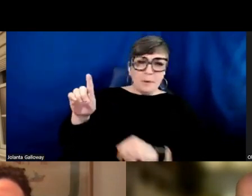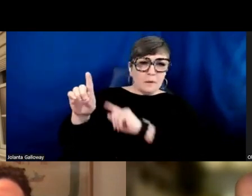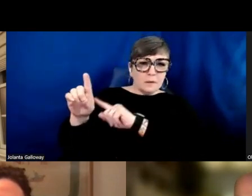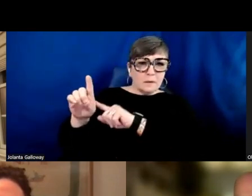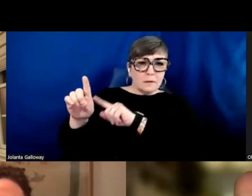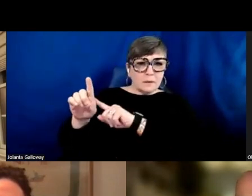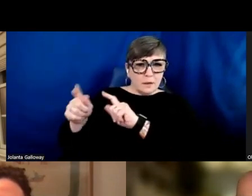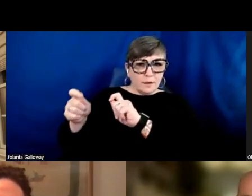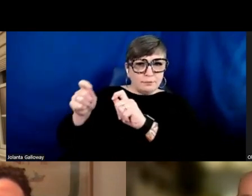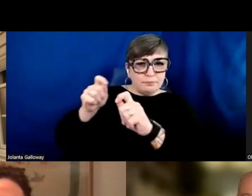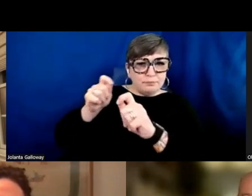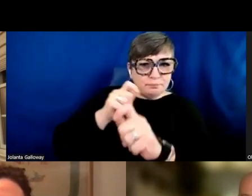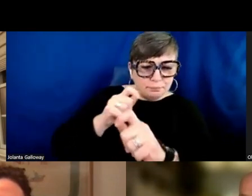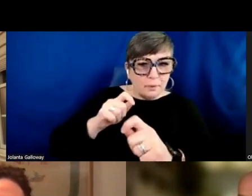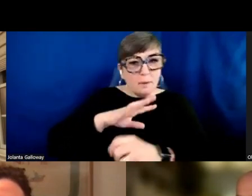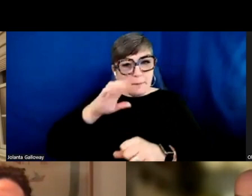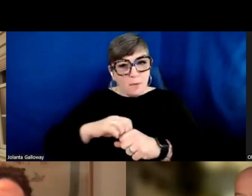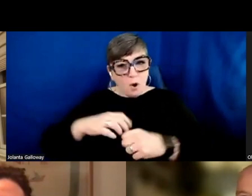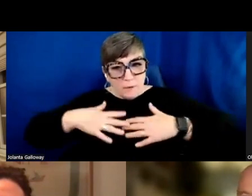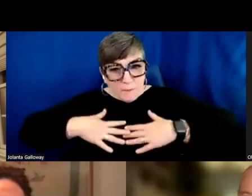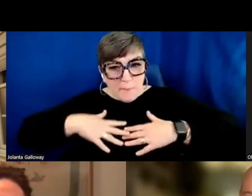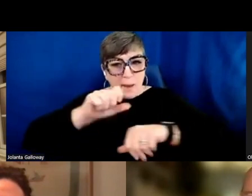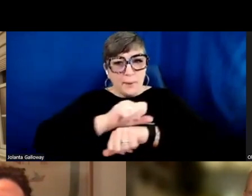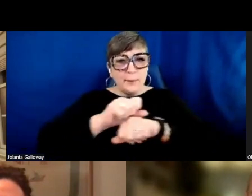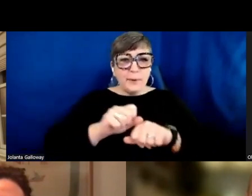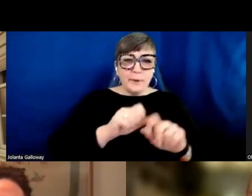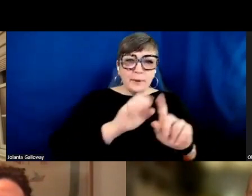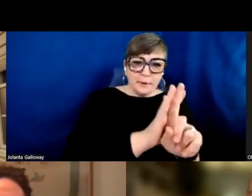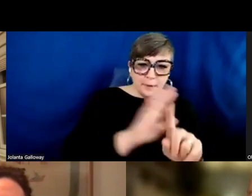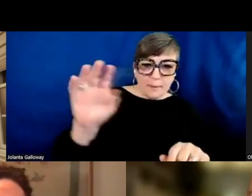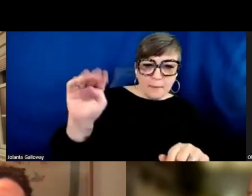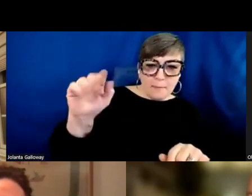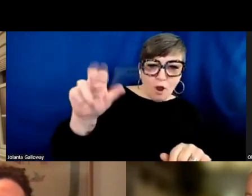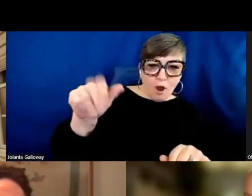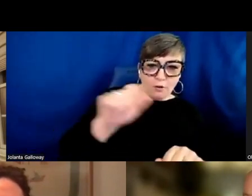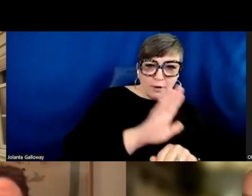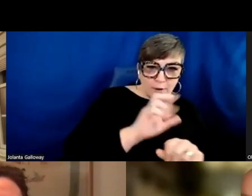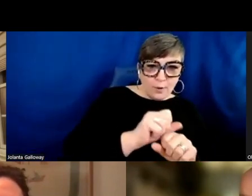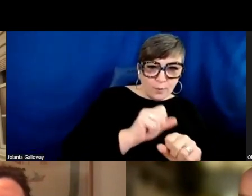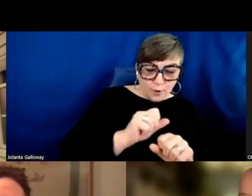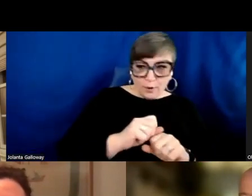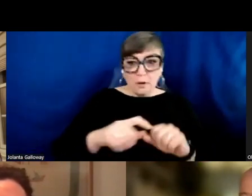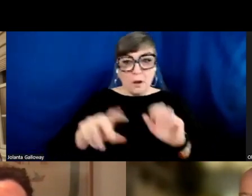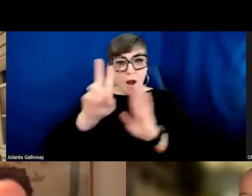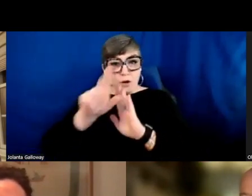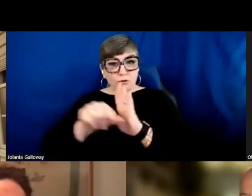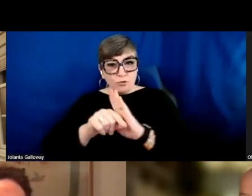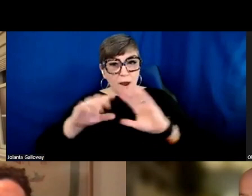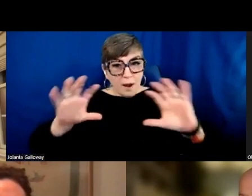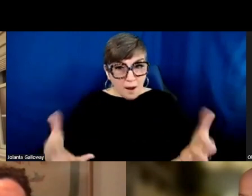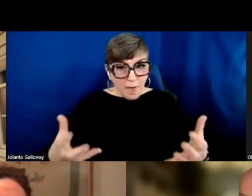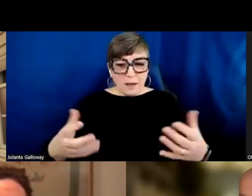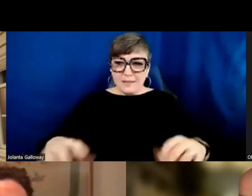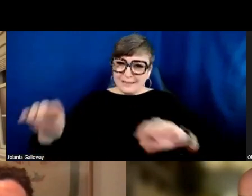do and what Mara does in our undergraduate classes is to teach our students how to think